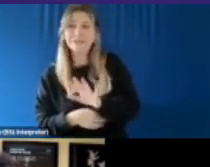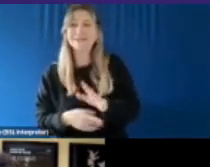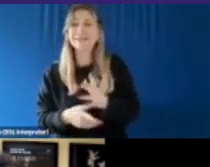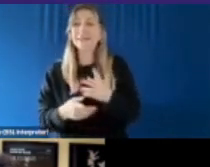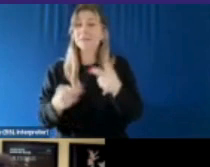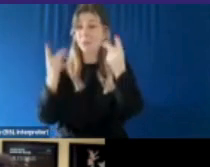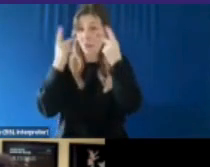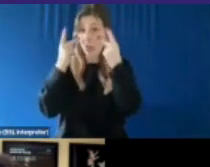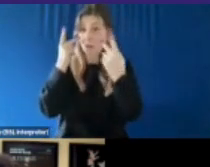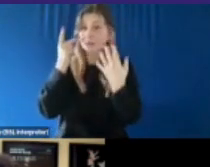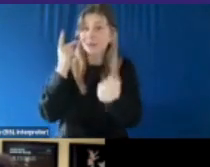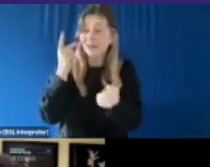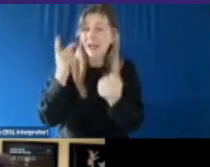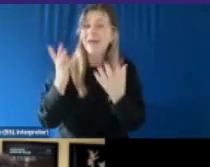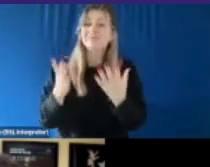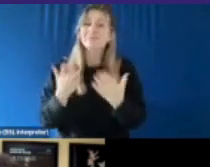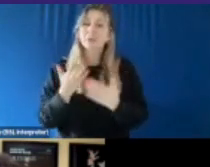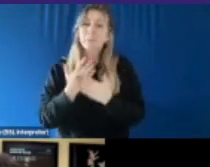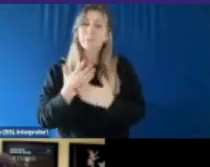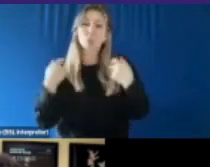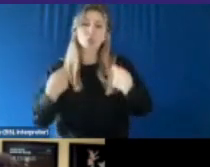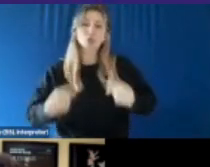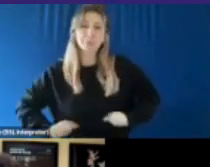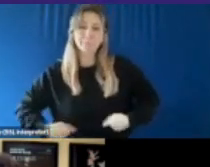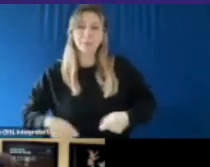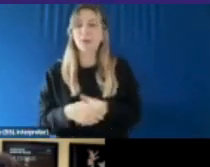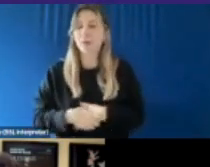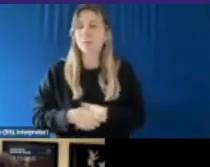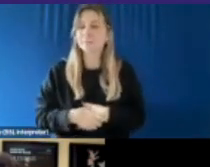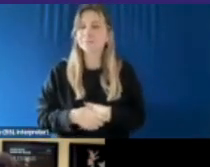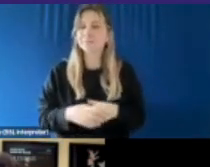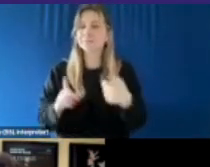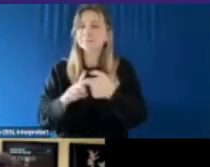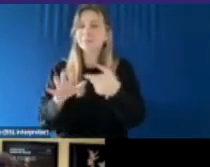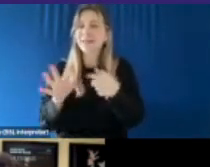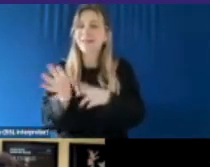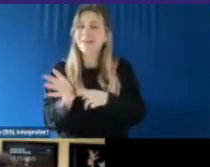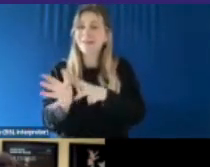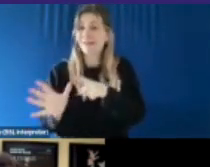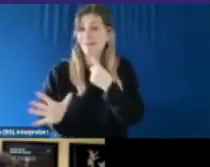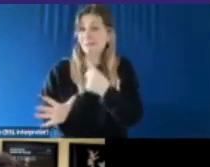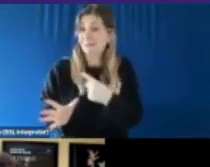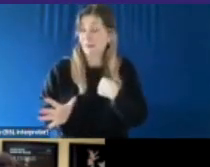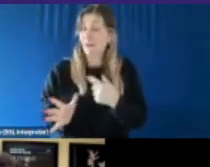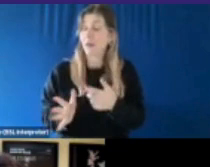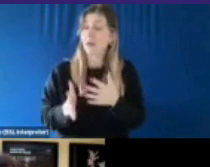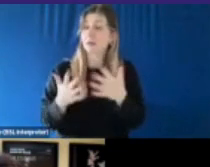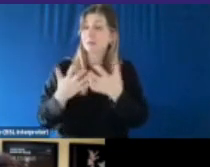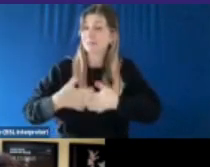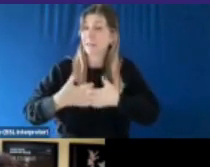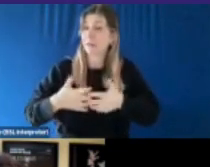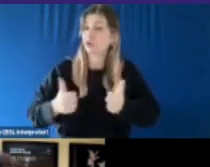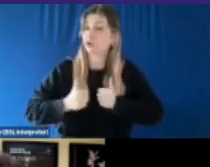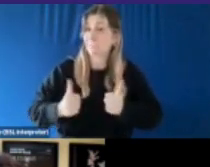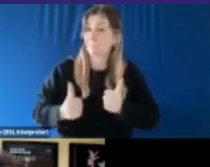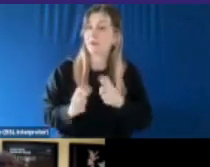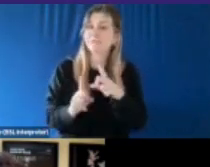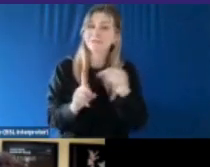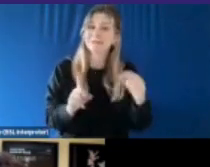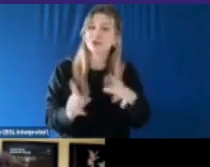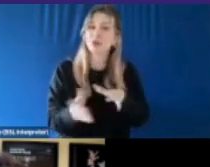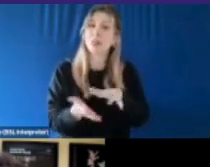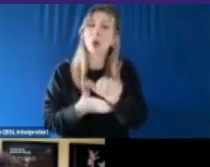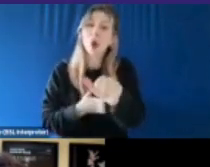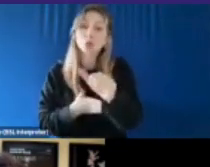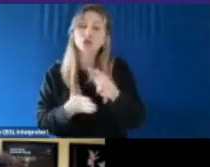today. So as Kenna mentioned, I'm a tech champion for the Digital Culture Network, and I focus on audience